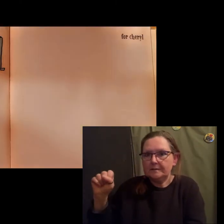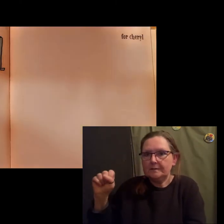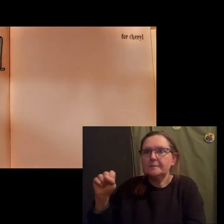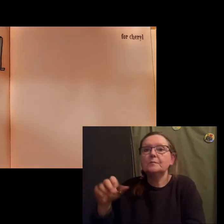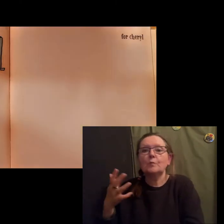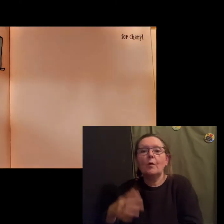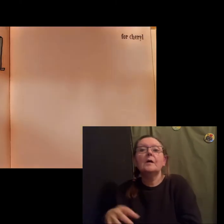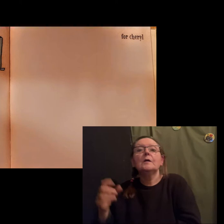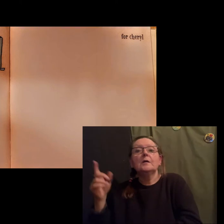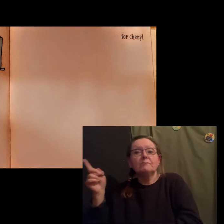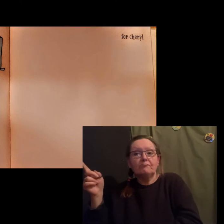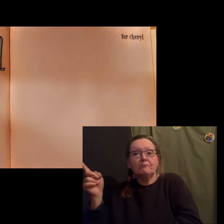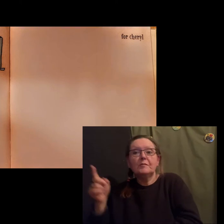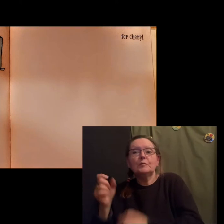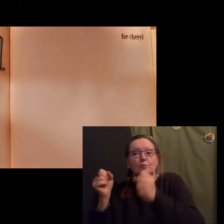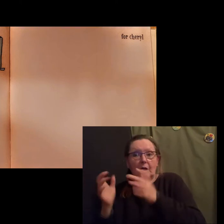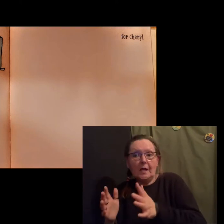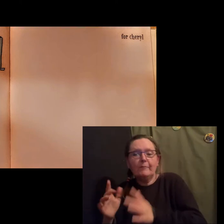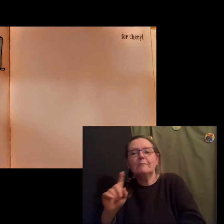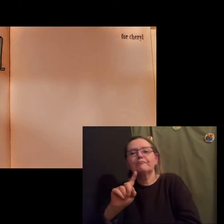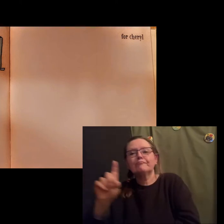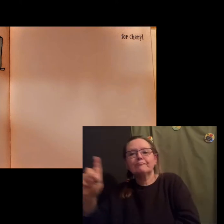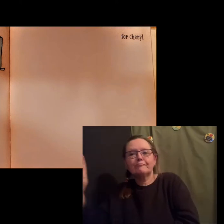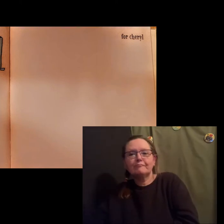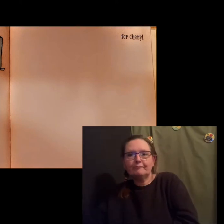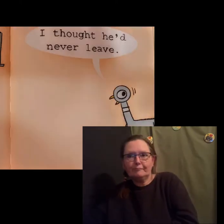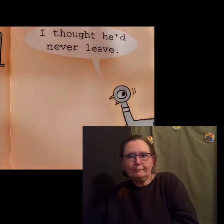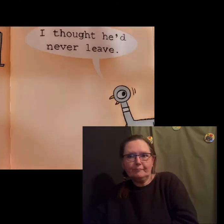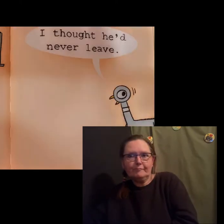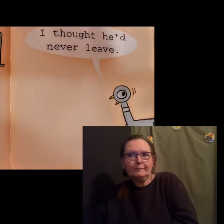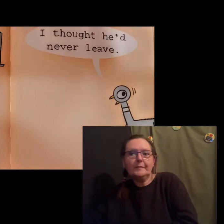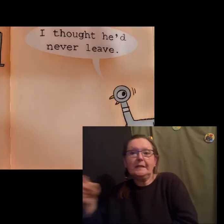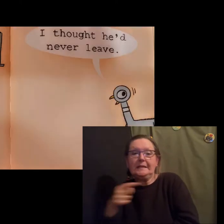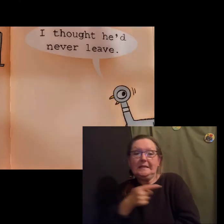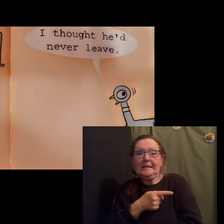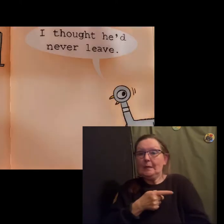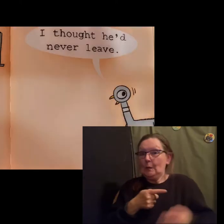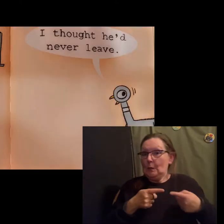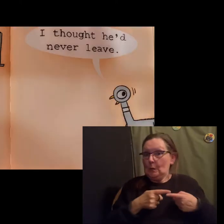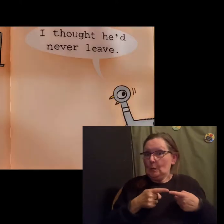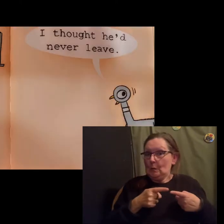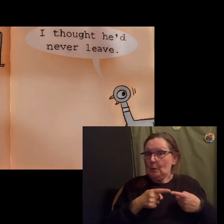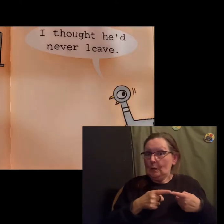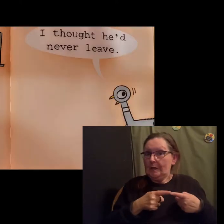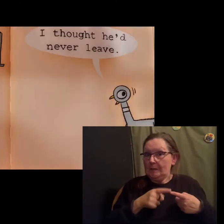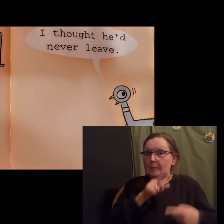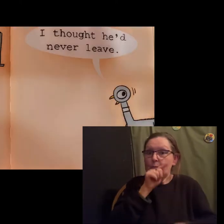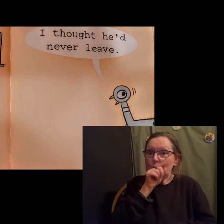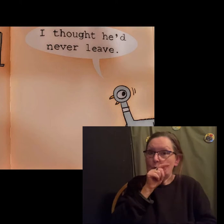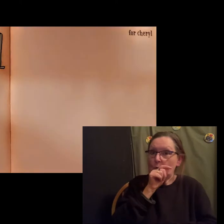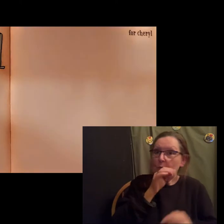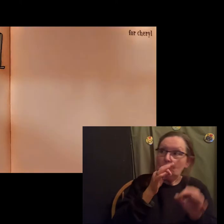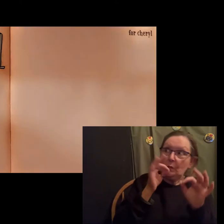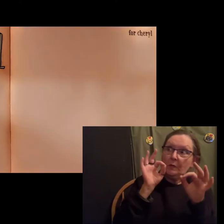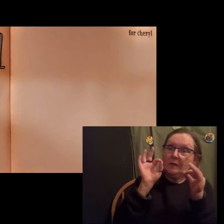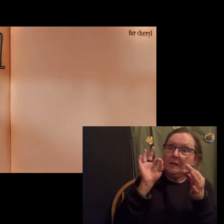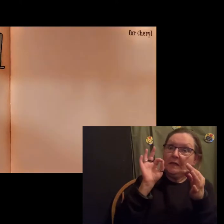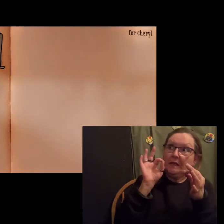There's the bus driver walking away. And look who's in the corner there. That is the pigeon.